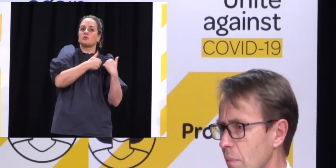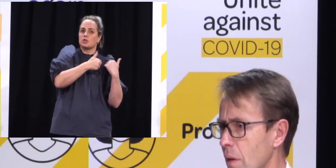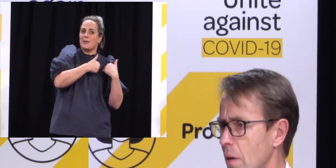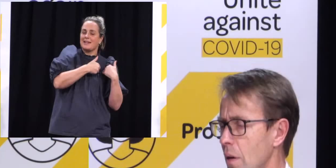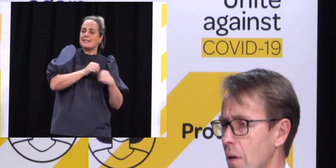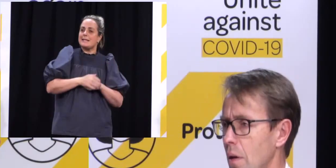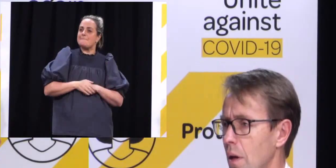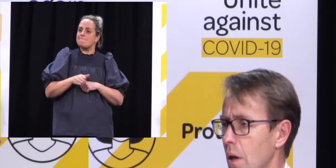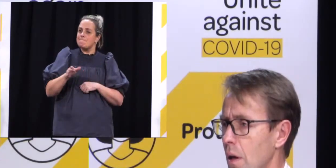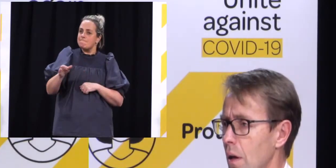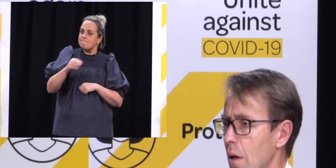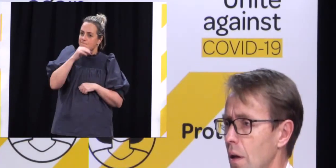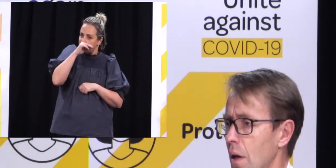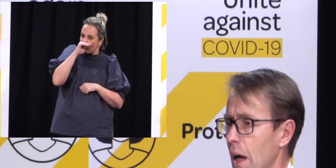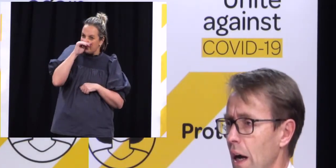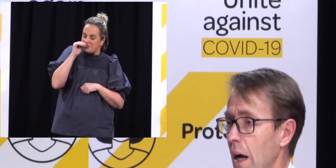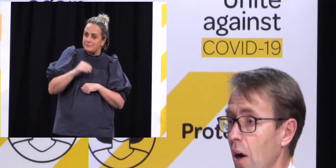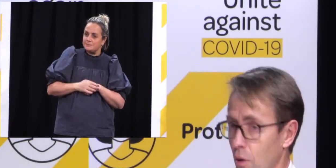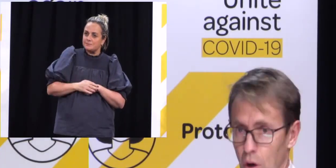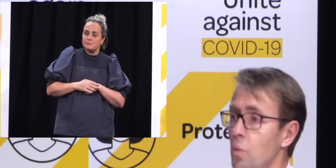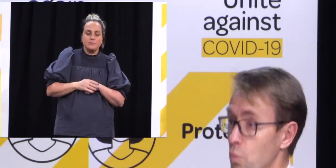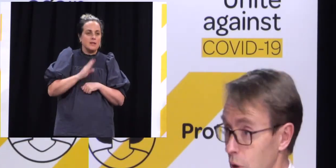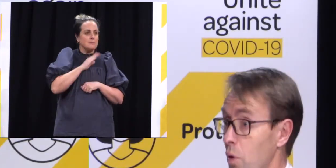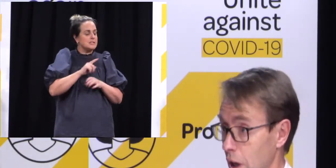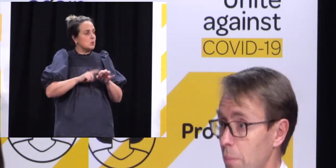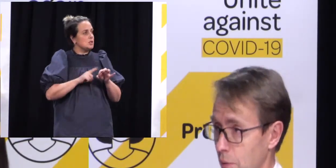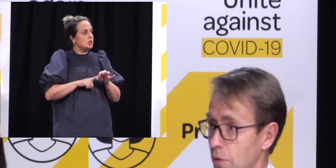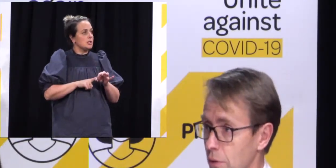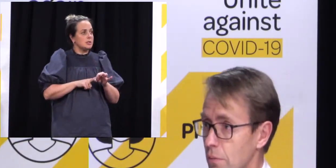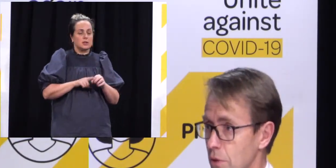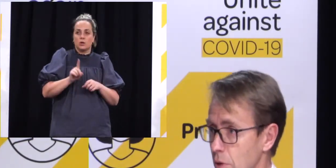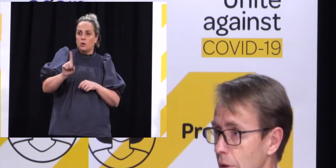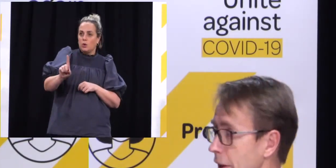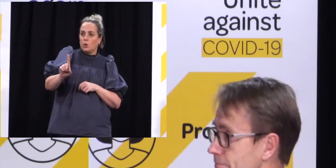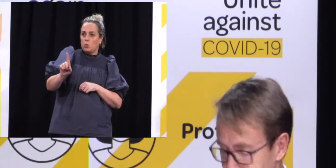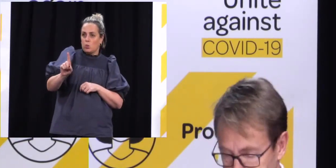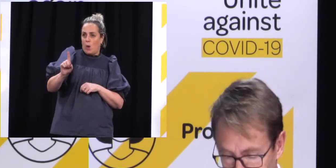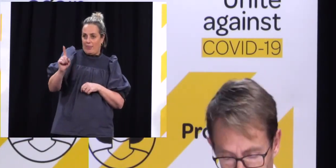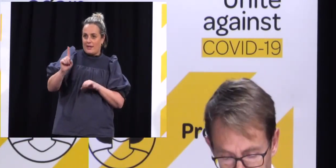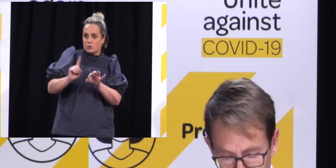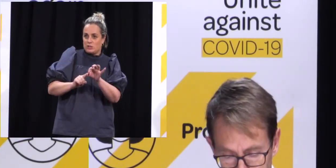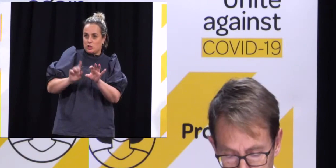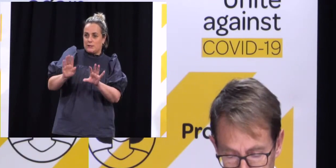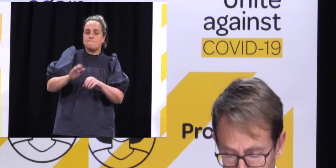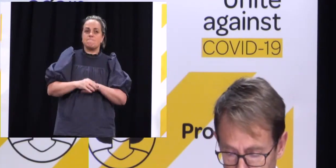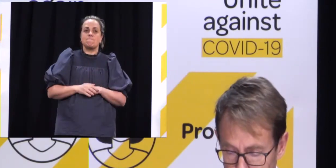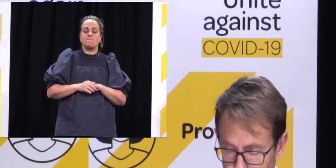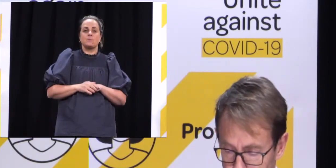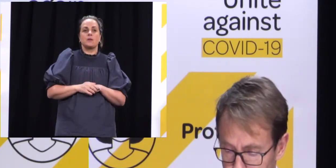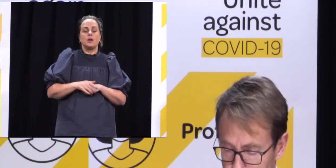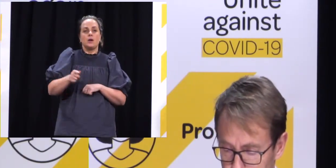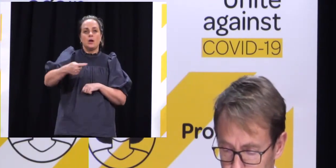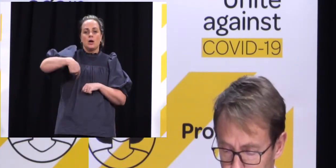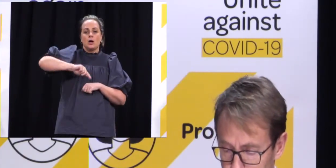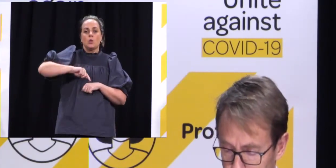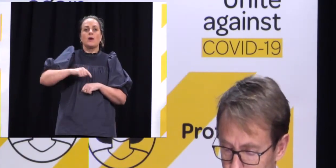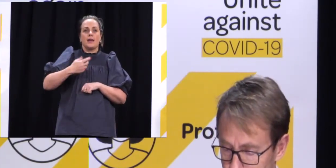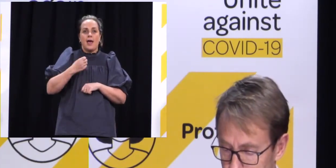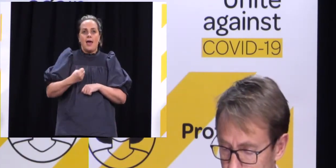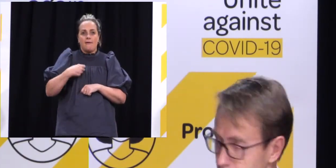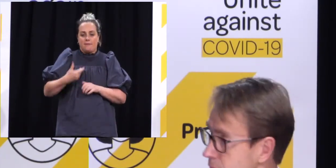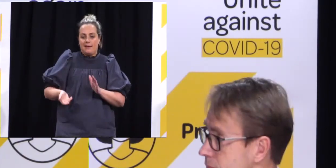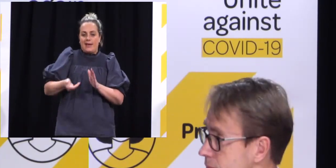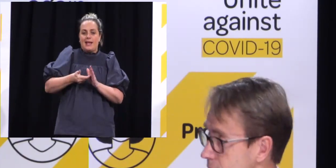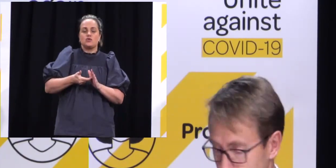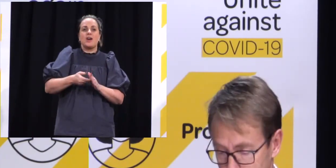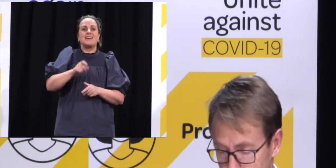the specific extensions? We will come back with you to you on that. Yeah, so we've bringing on extra capacity across